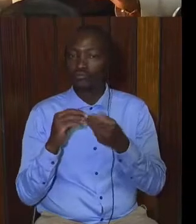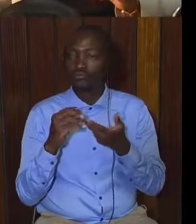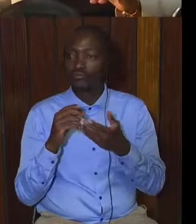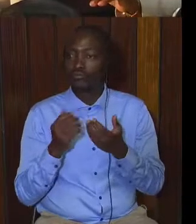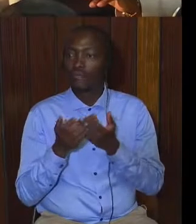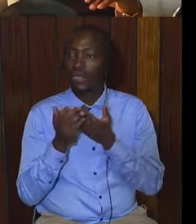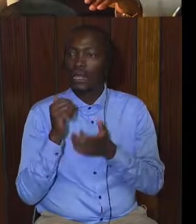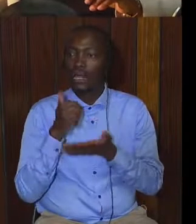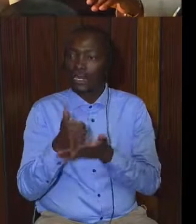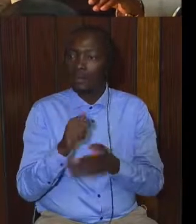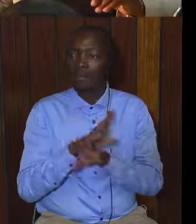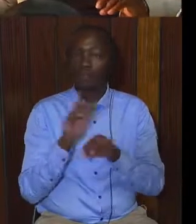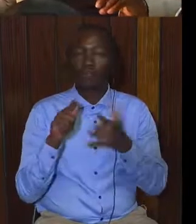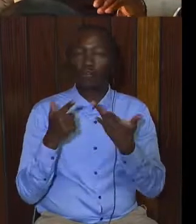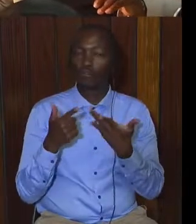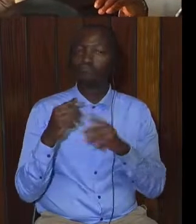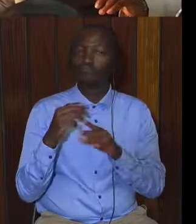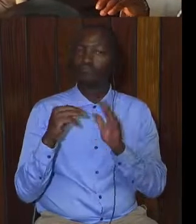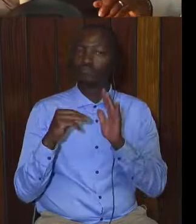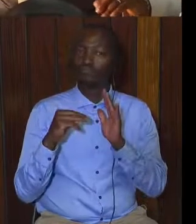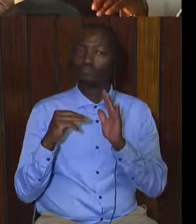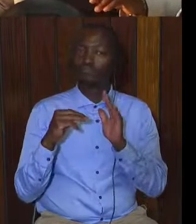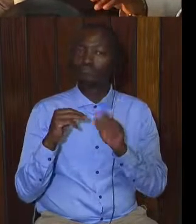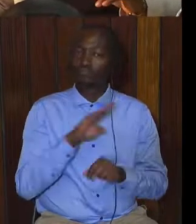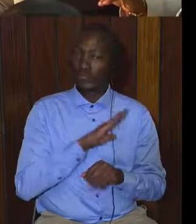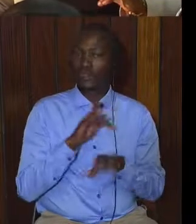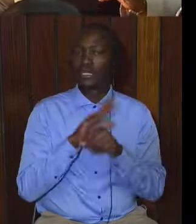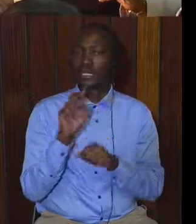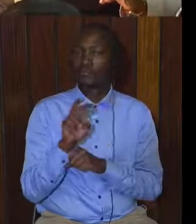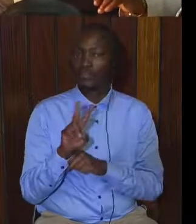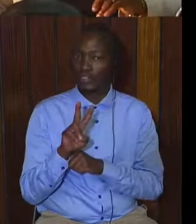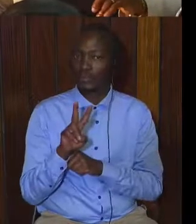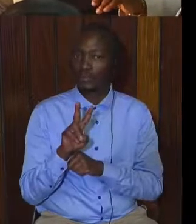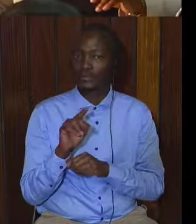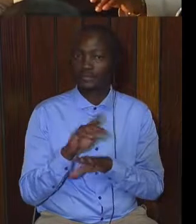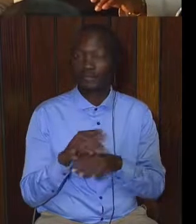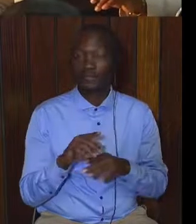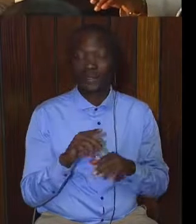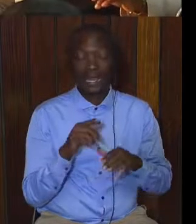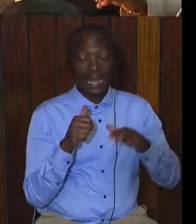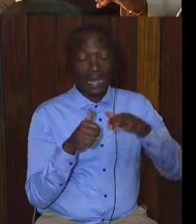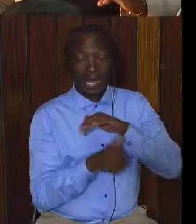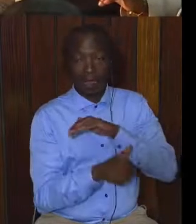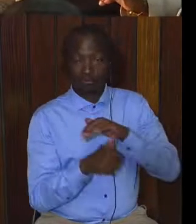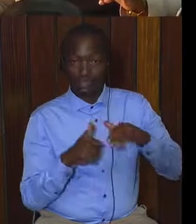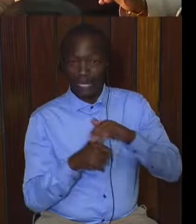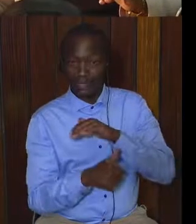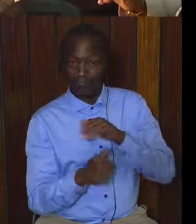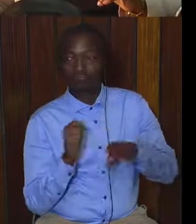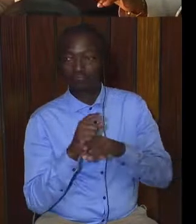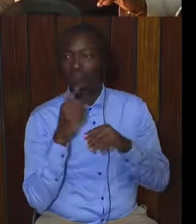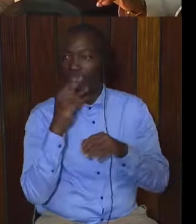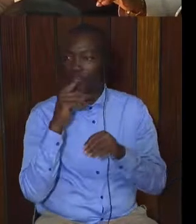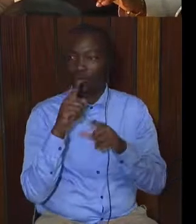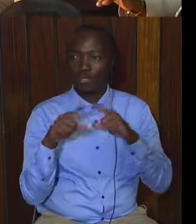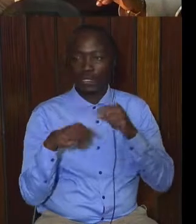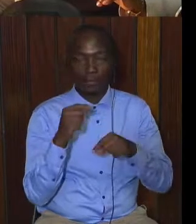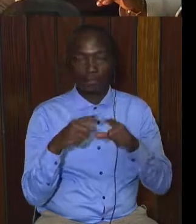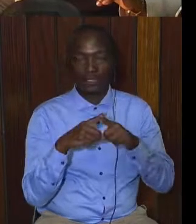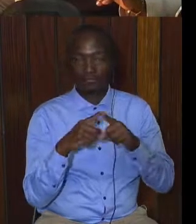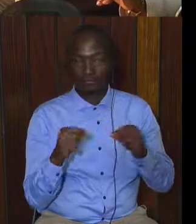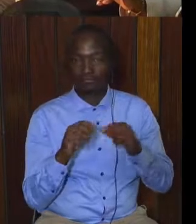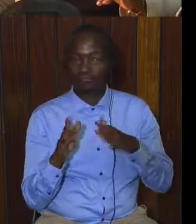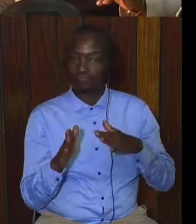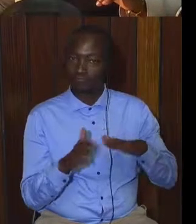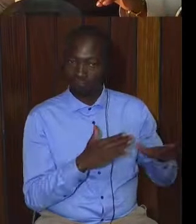in transport operations. The Gautrain, 366 million, I've already spoken to that. It is the